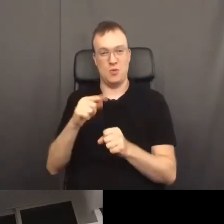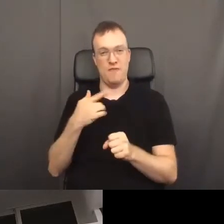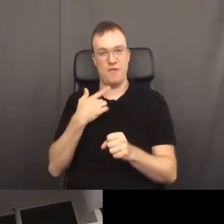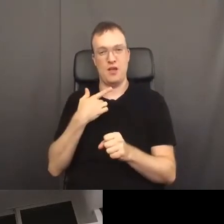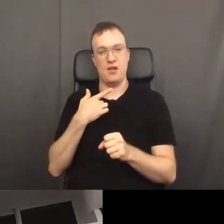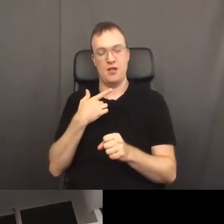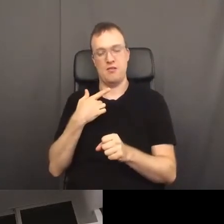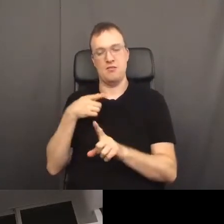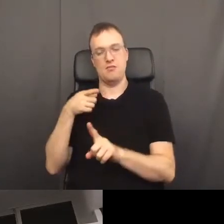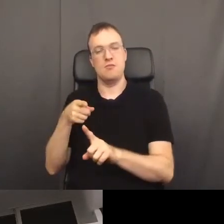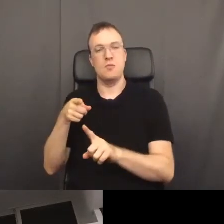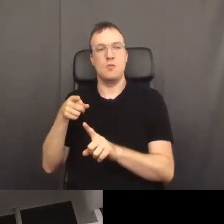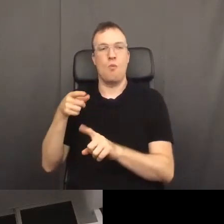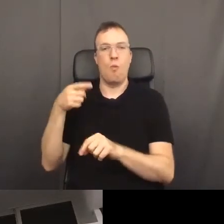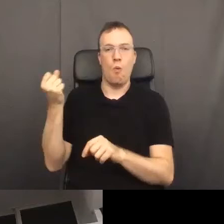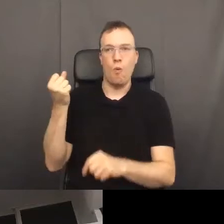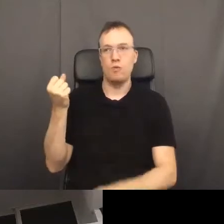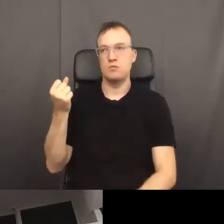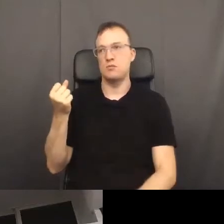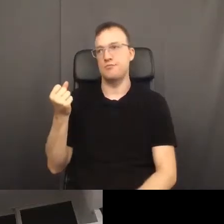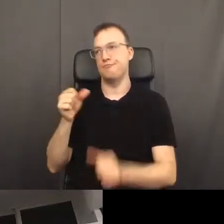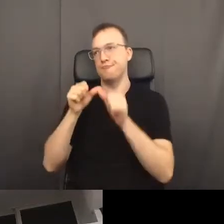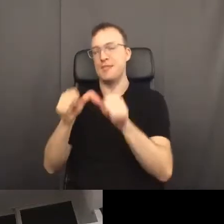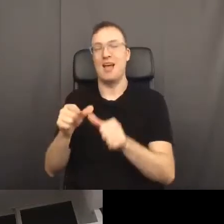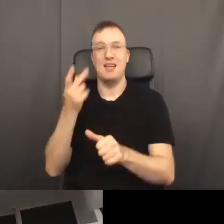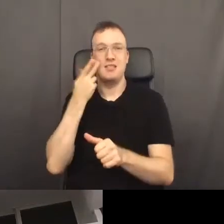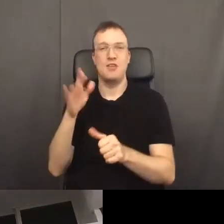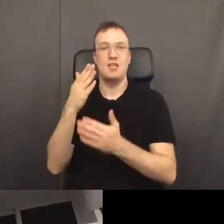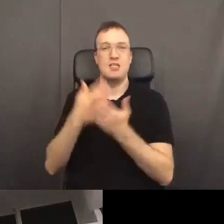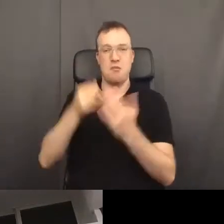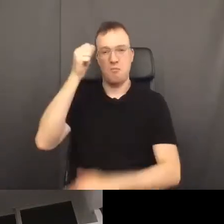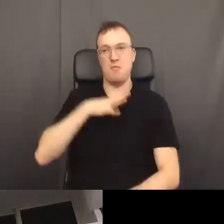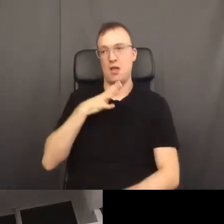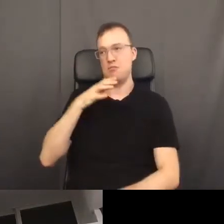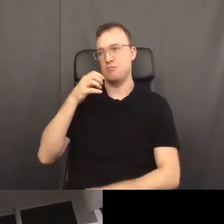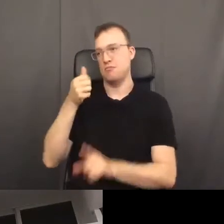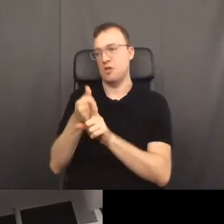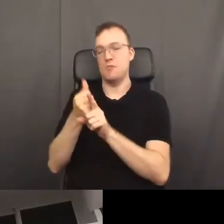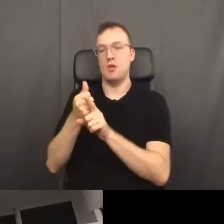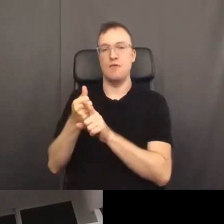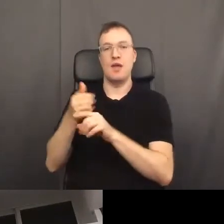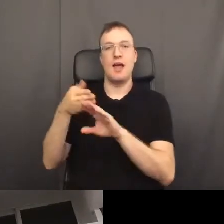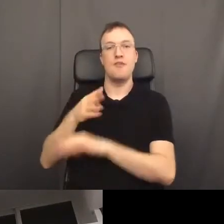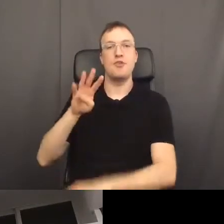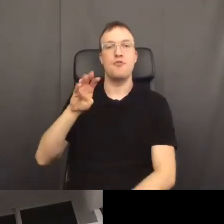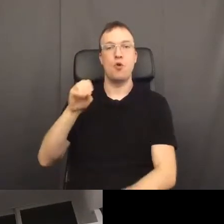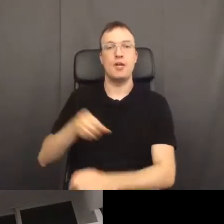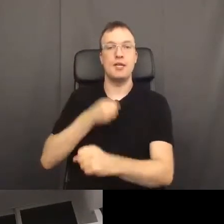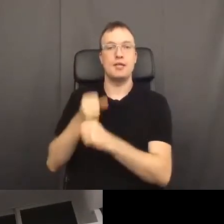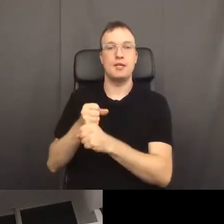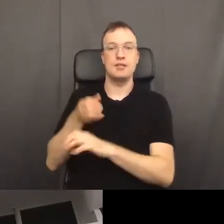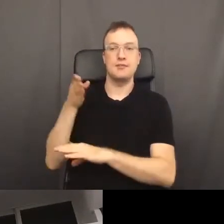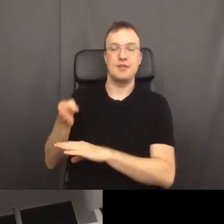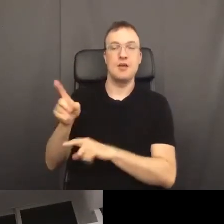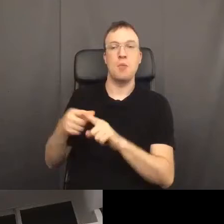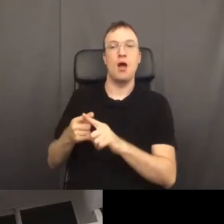them for 20, 30. I've seen guys that are still inside after 40 plus years for something they did when they